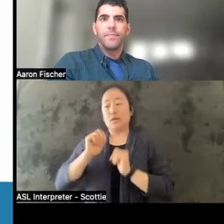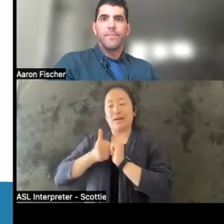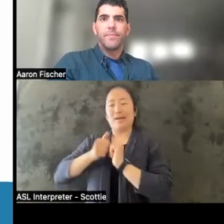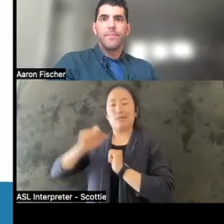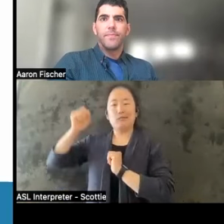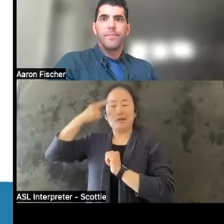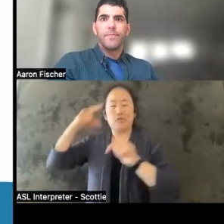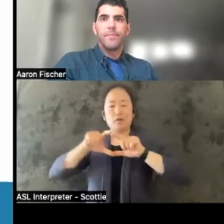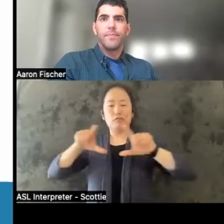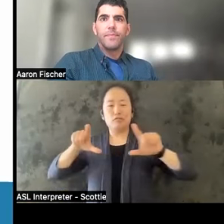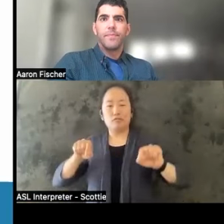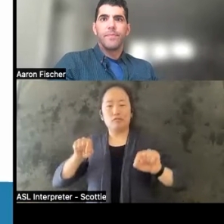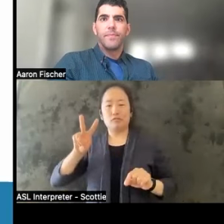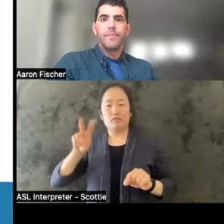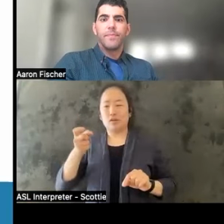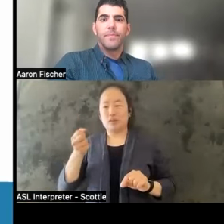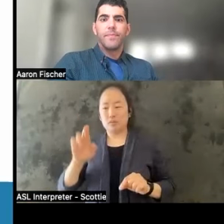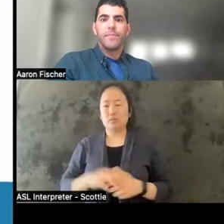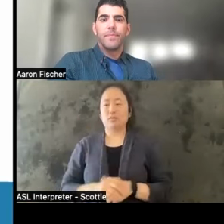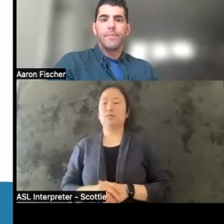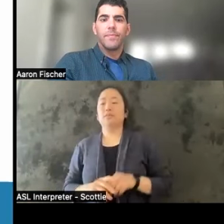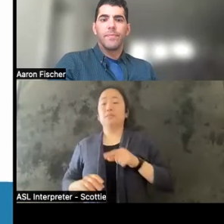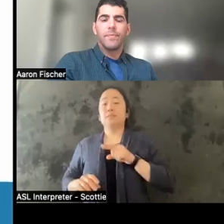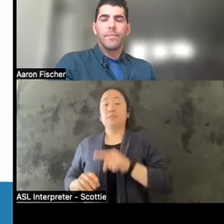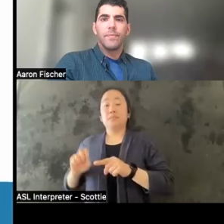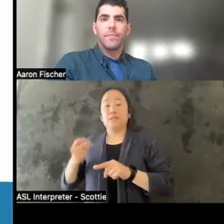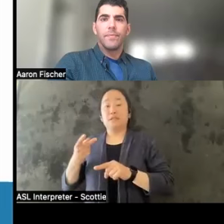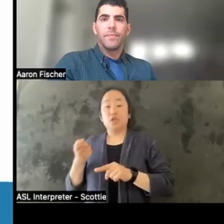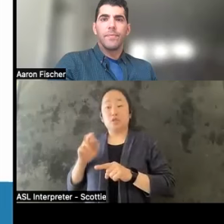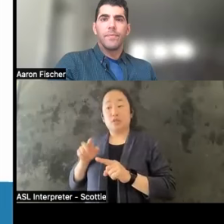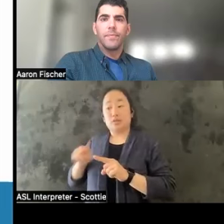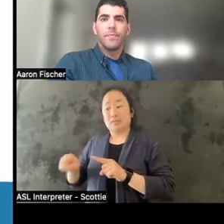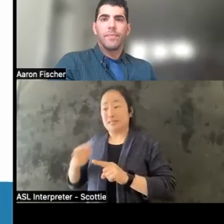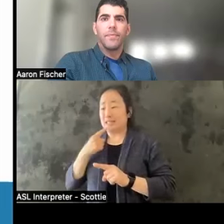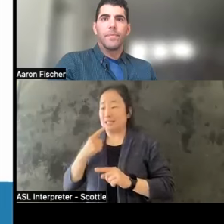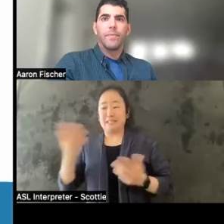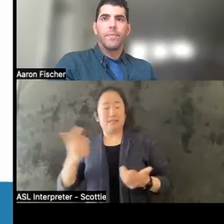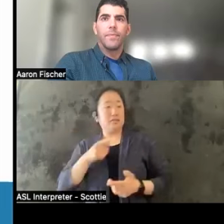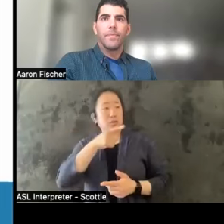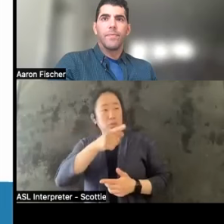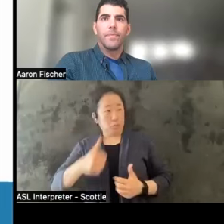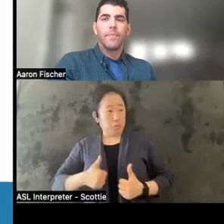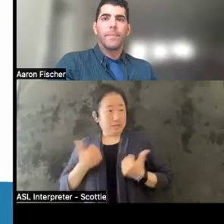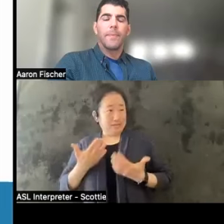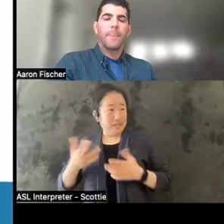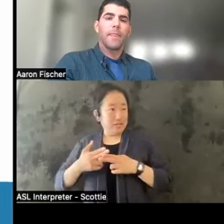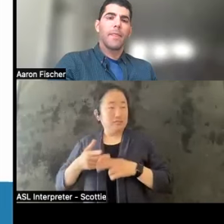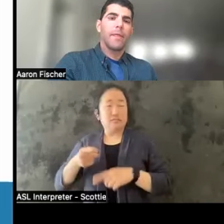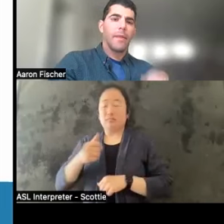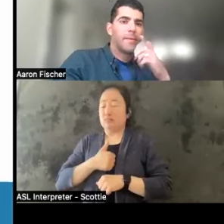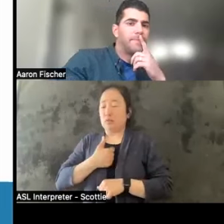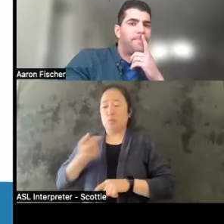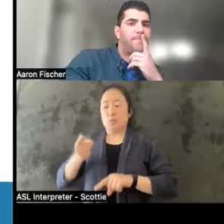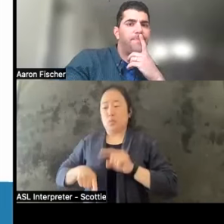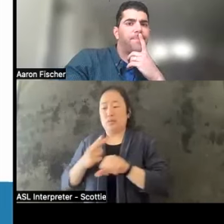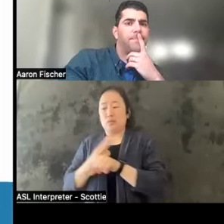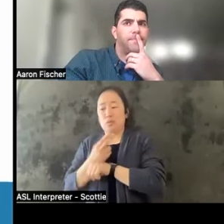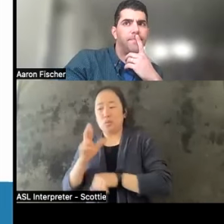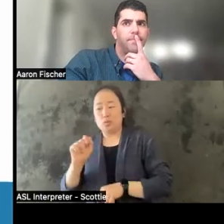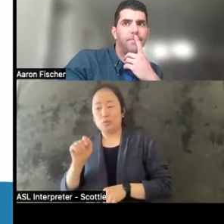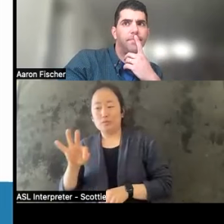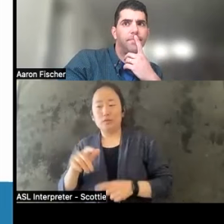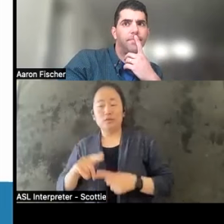there was no resident use of a refrigerator or locked storage area to hold his diabetes supplies and medications, causing